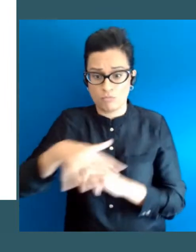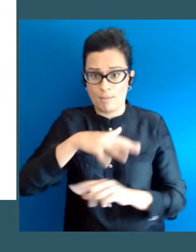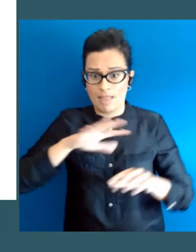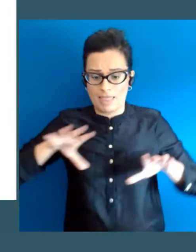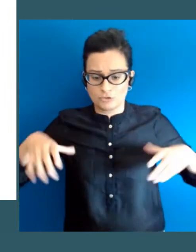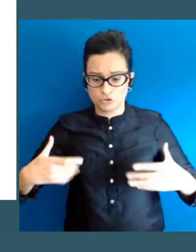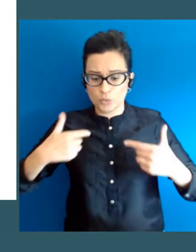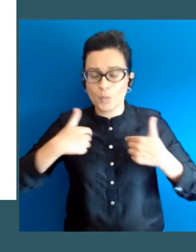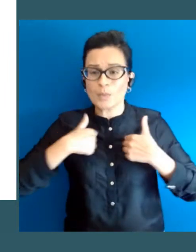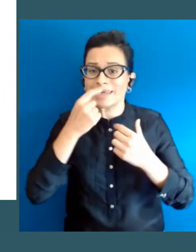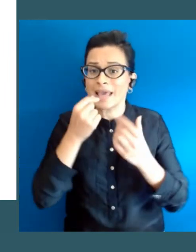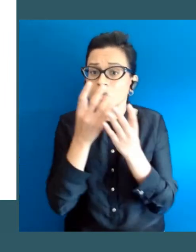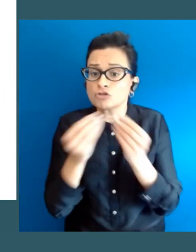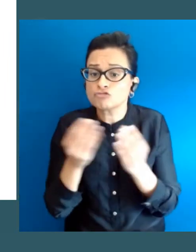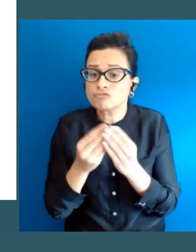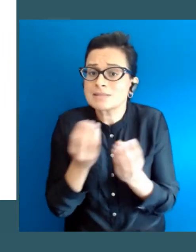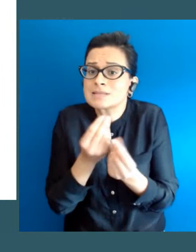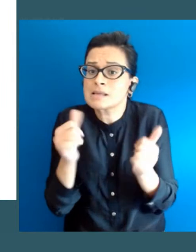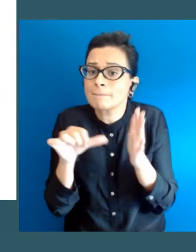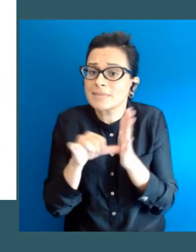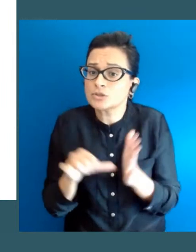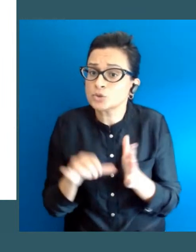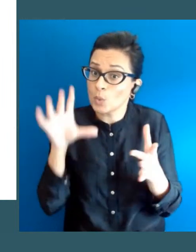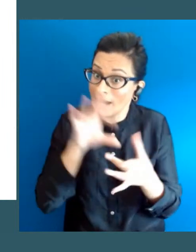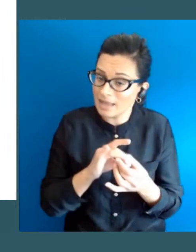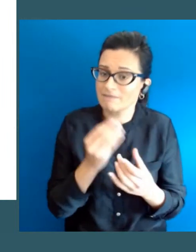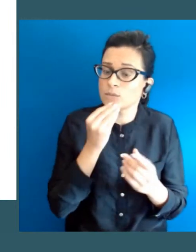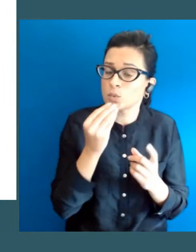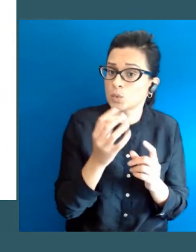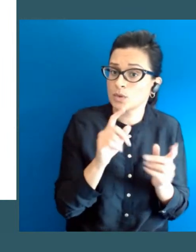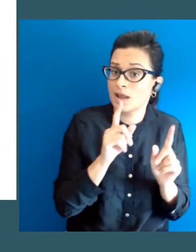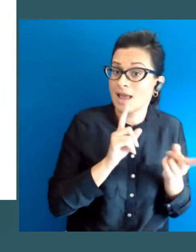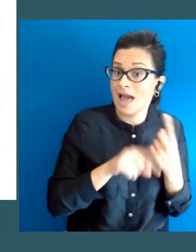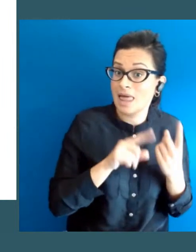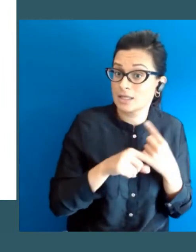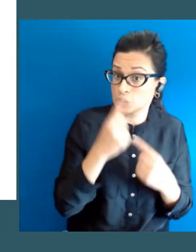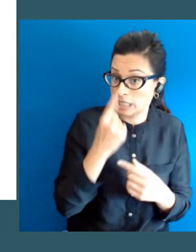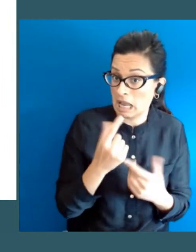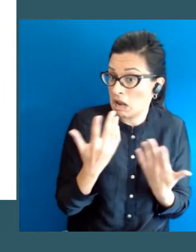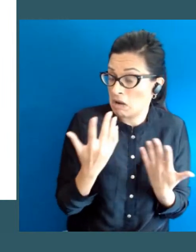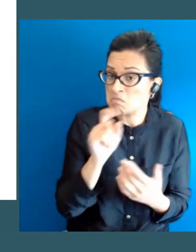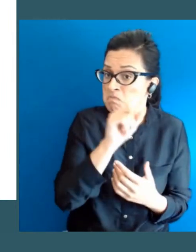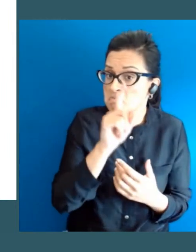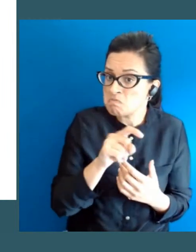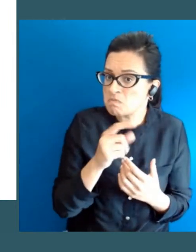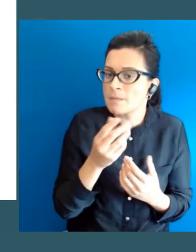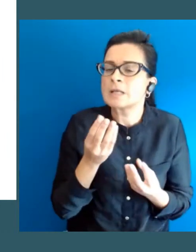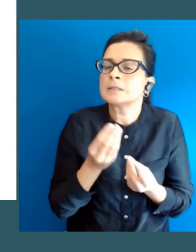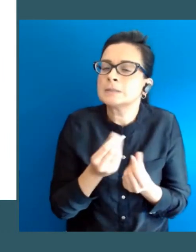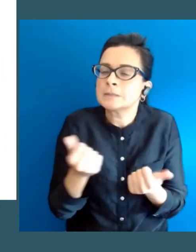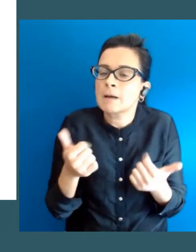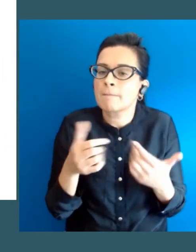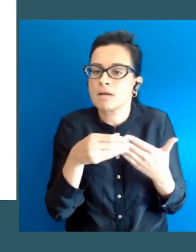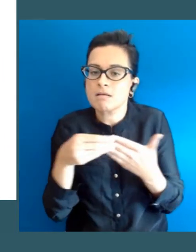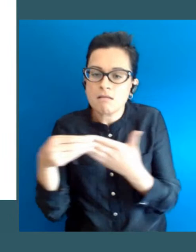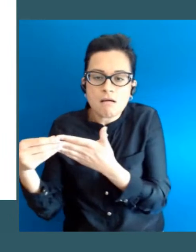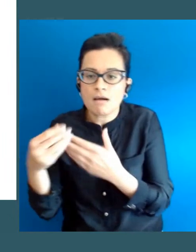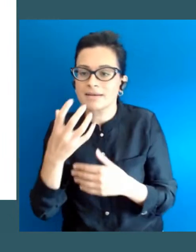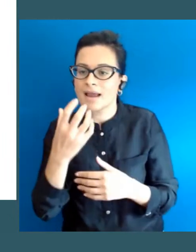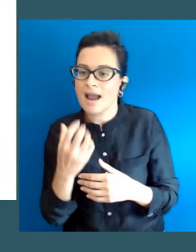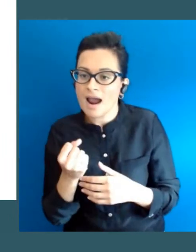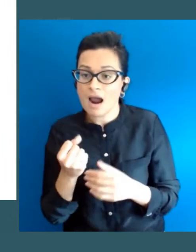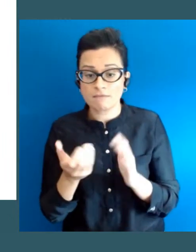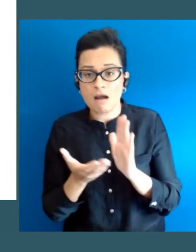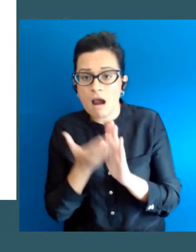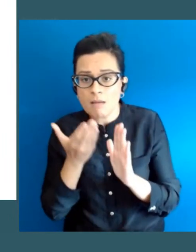these issues within food allergy? So we did have some guidelines that were updated and